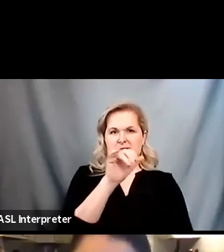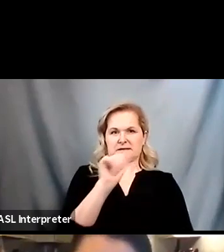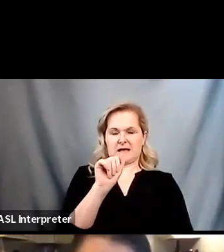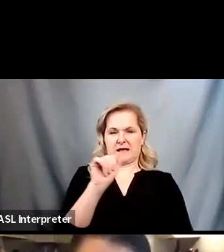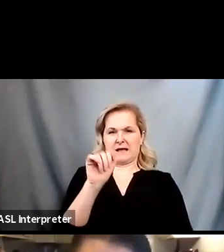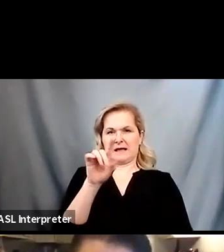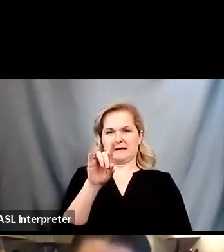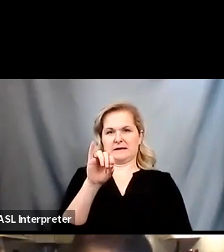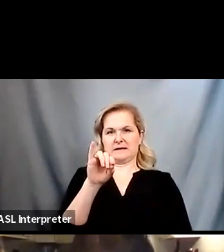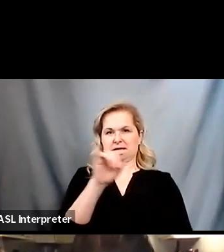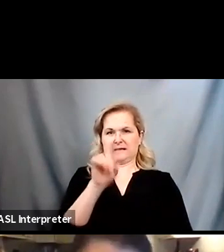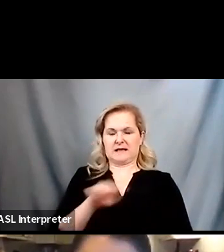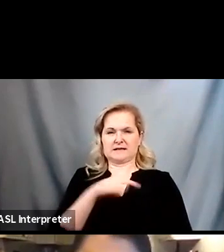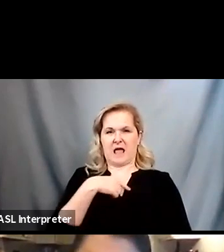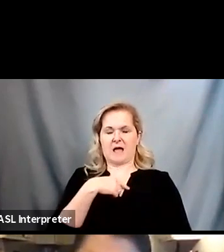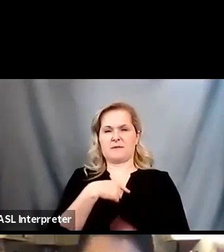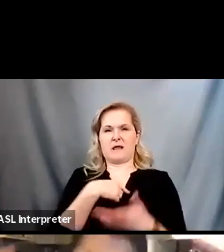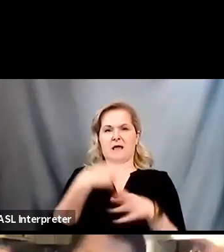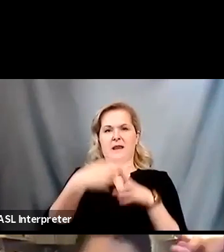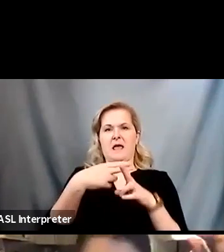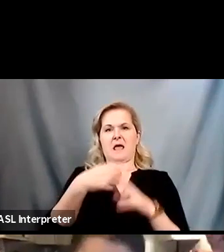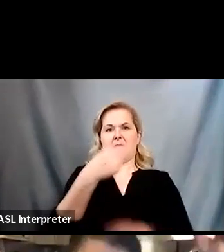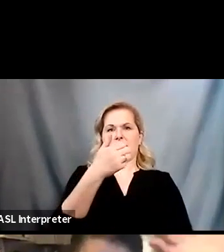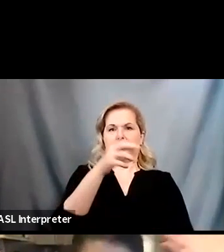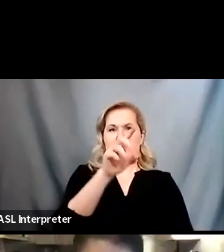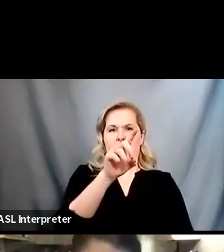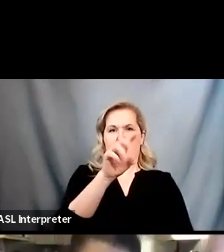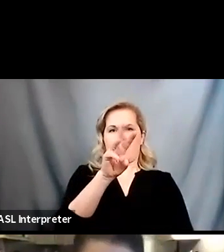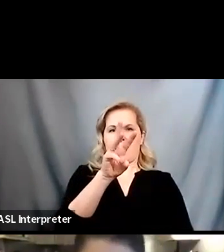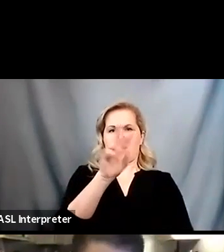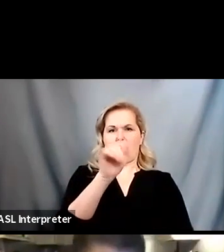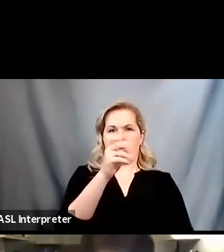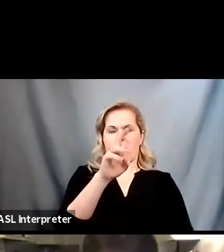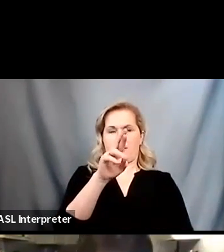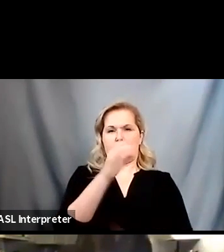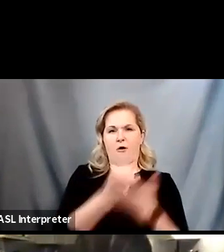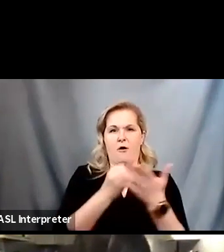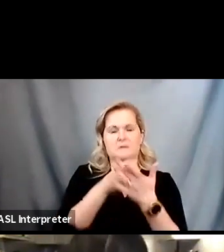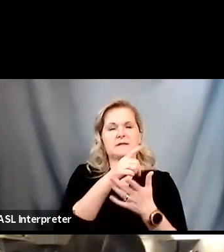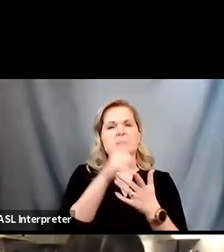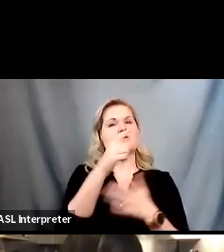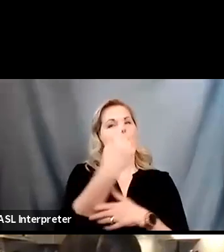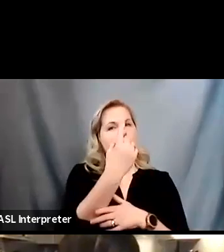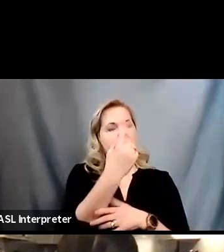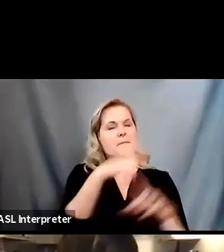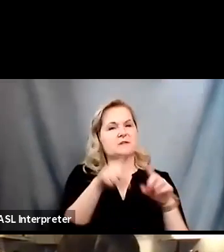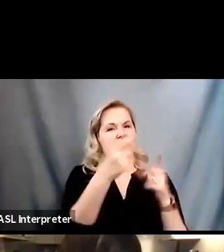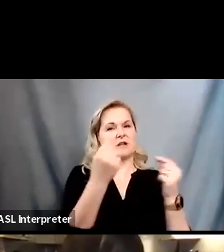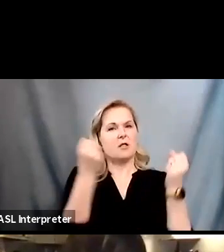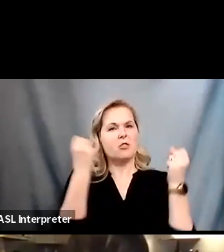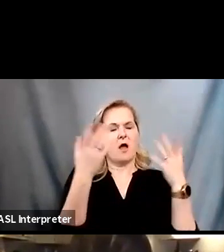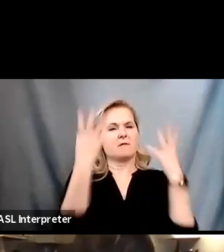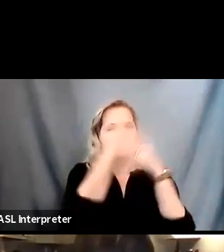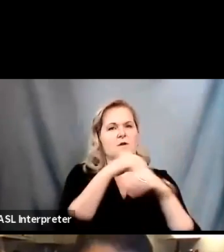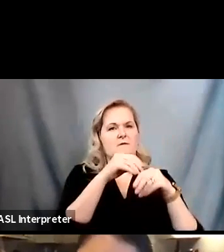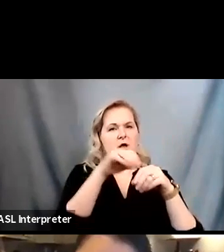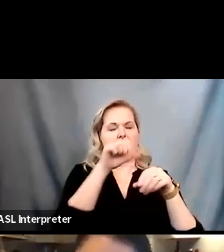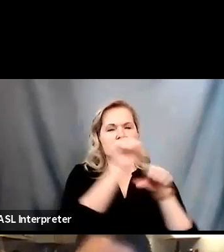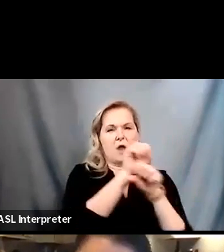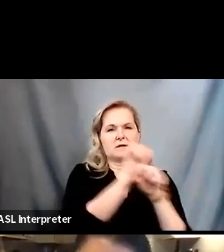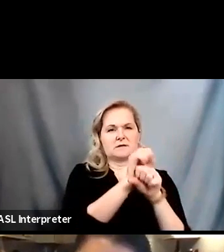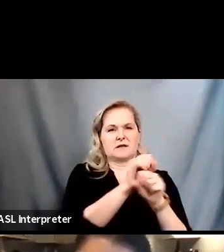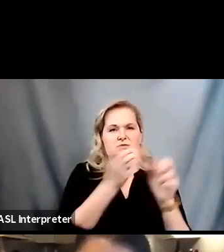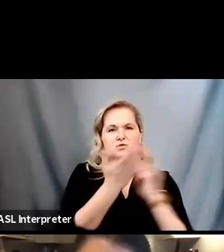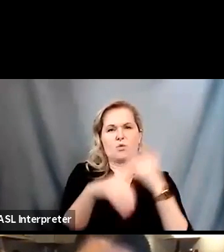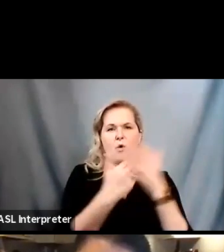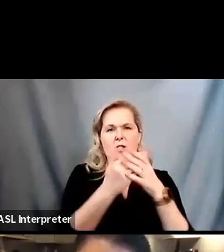but I'm just going to name Groundwater Arts as one of them. But she does a lot of beautiful practice all over the country. And I recall we were